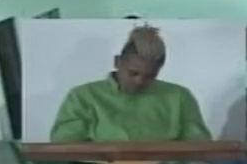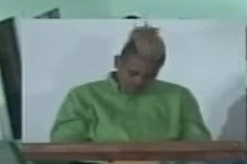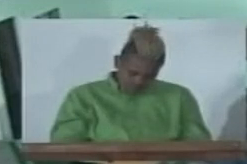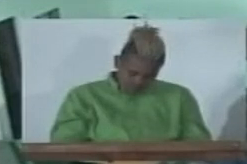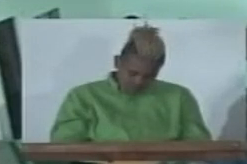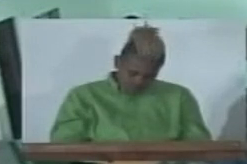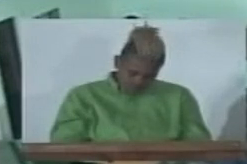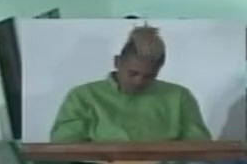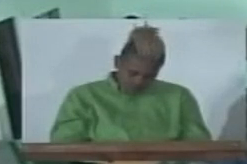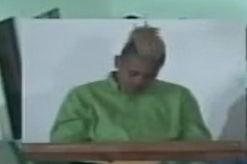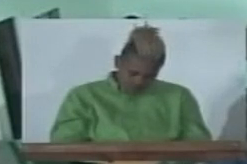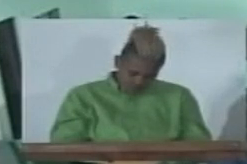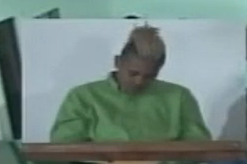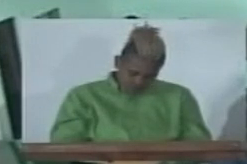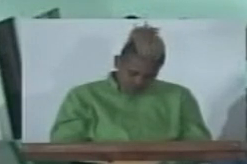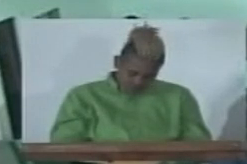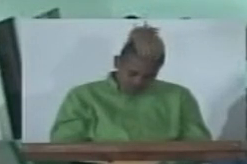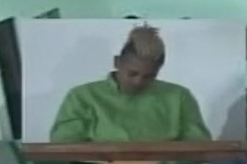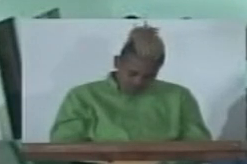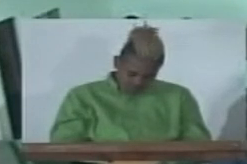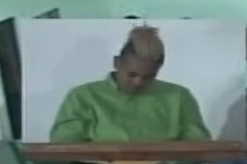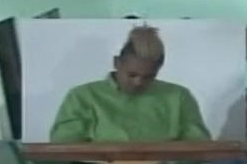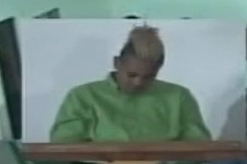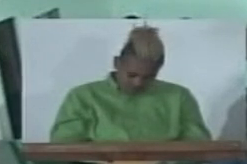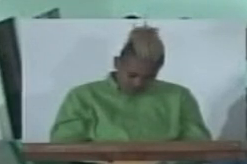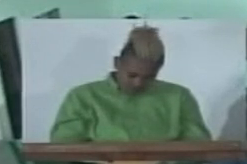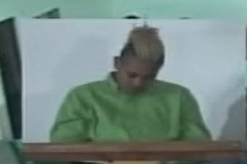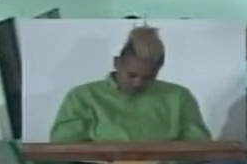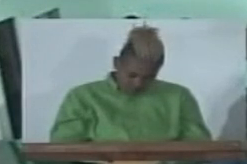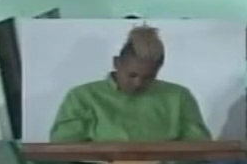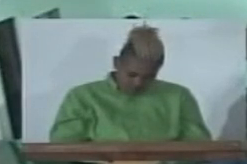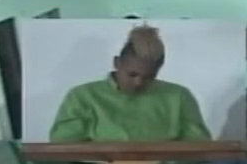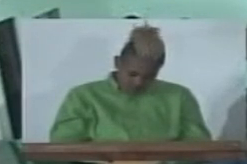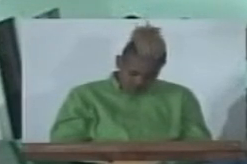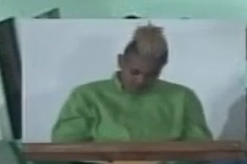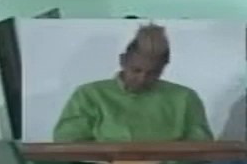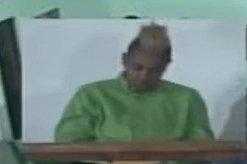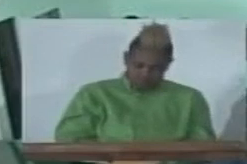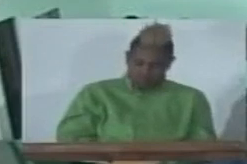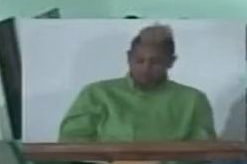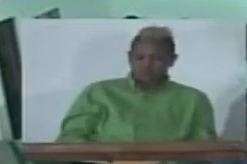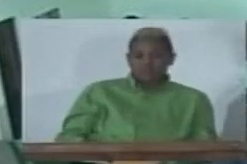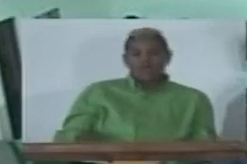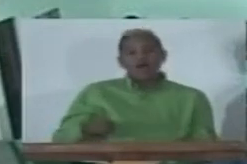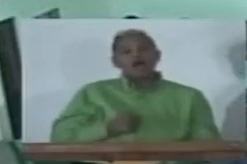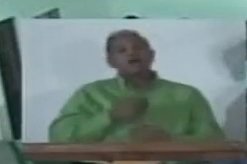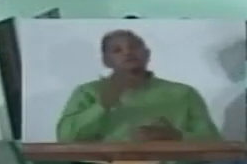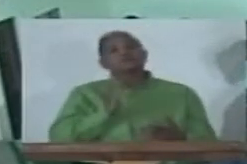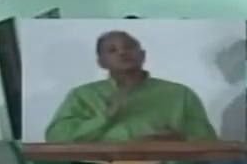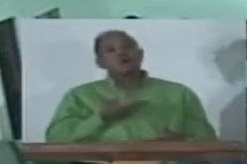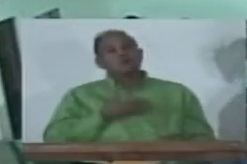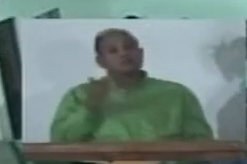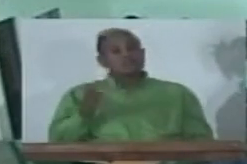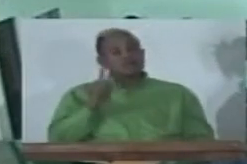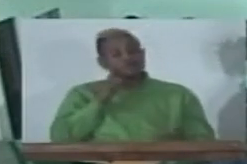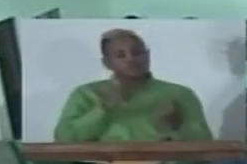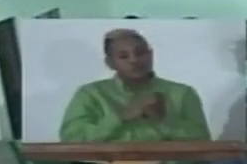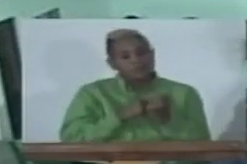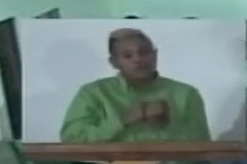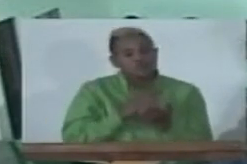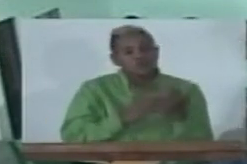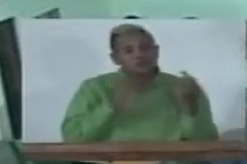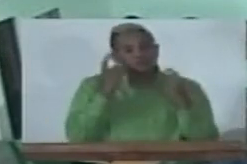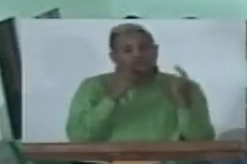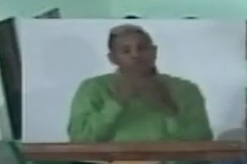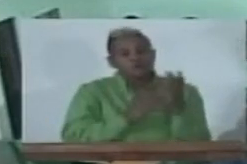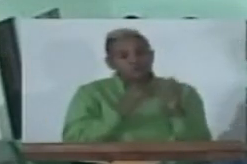on behalf of our side our support with some concerns, with some questions for the resolution that is